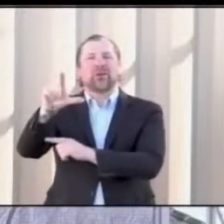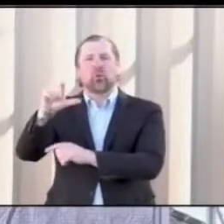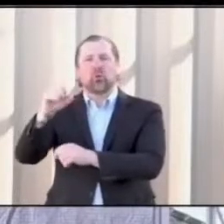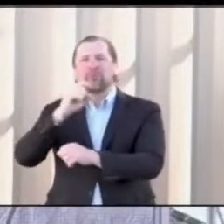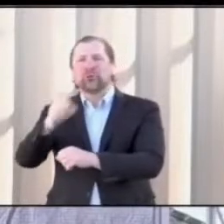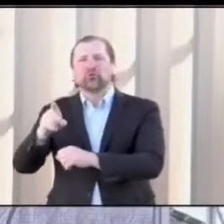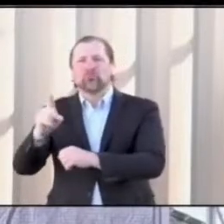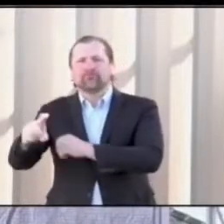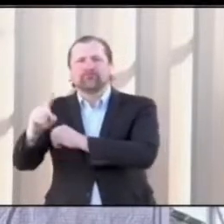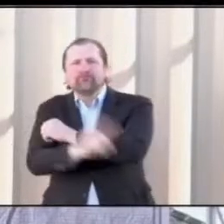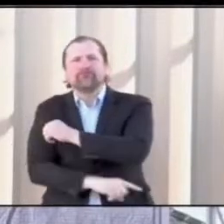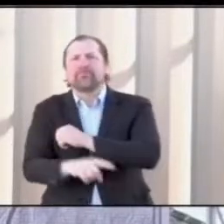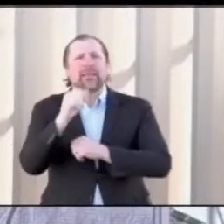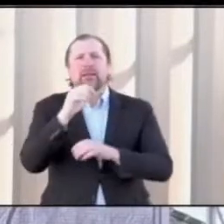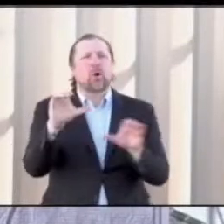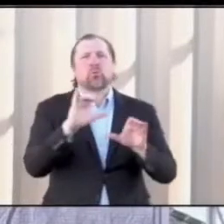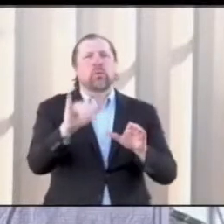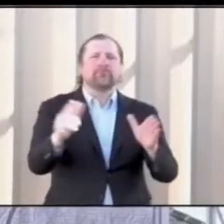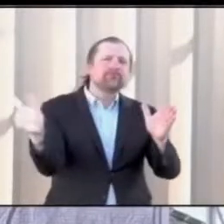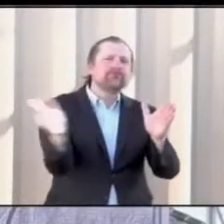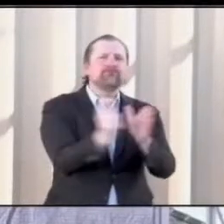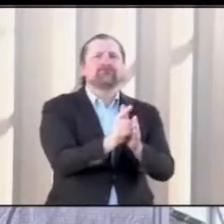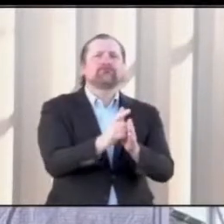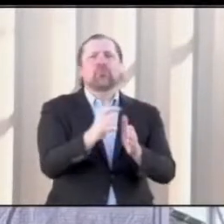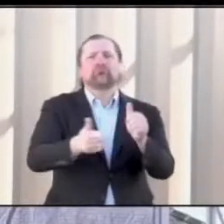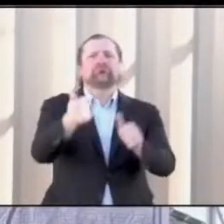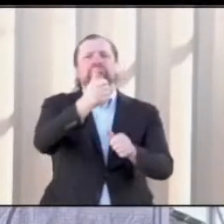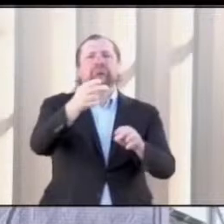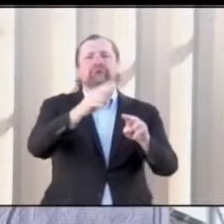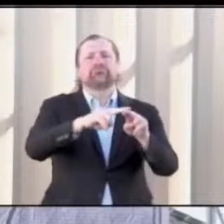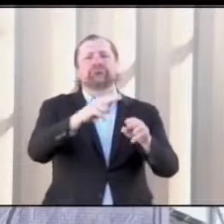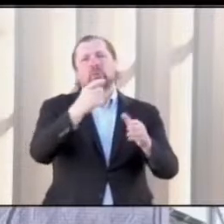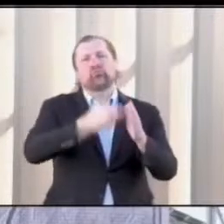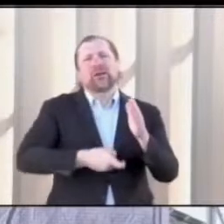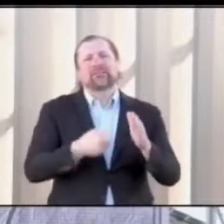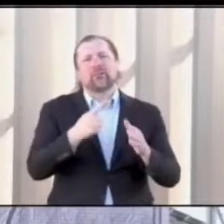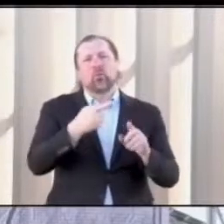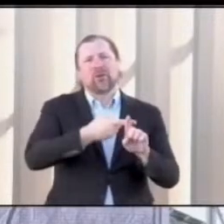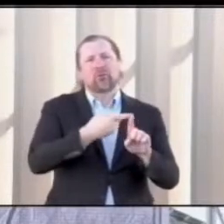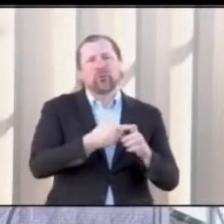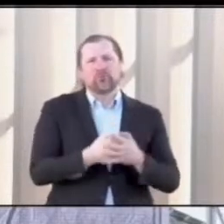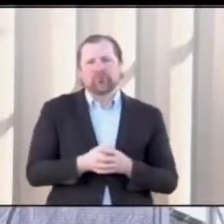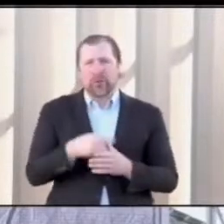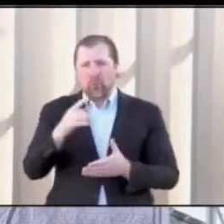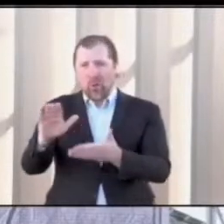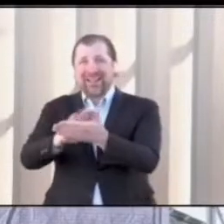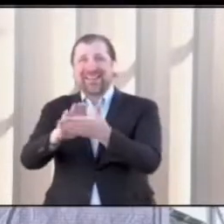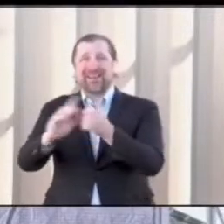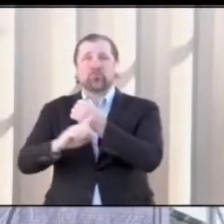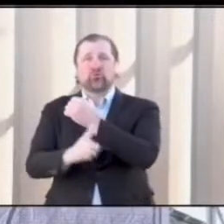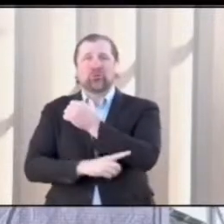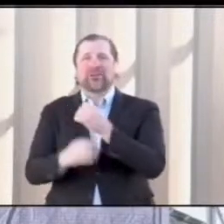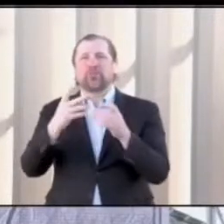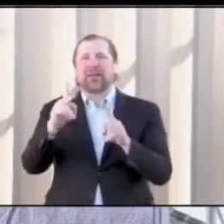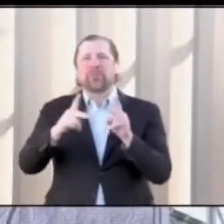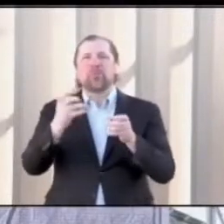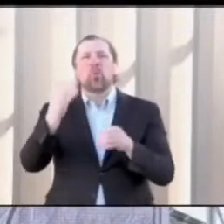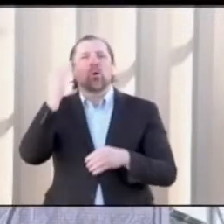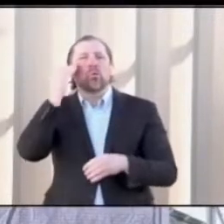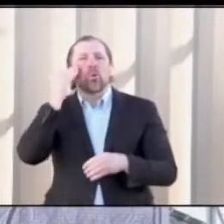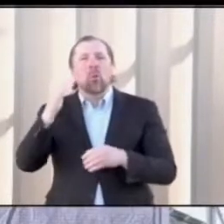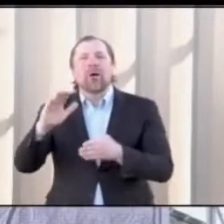to make sure that this practice stops. Debris cleanup. Many folks in the affected area want to know